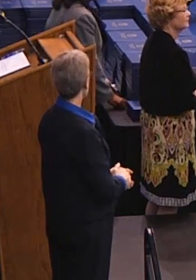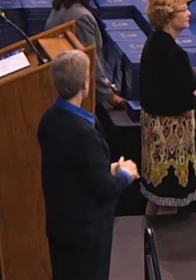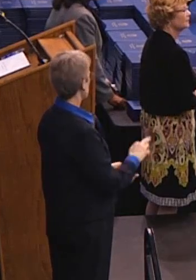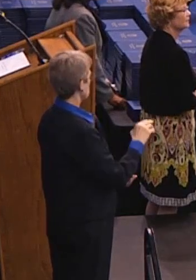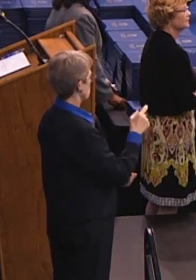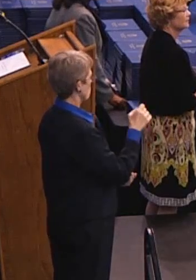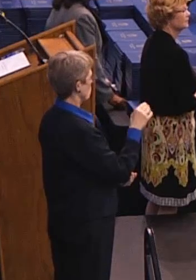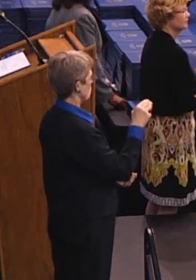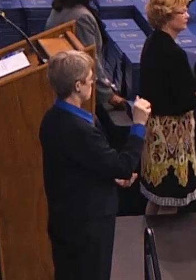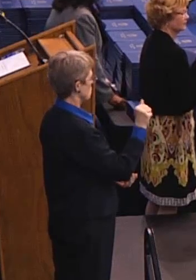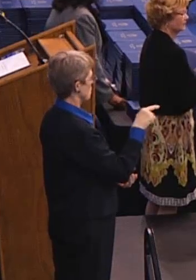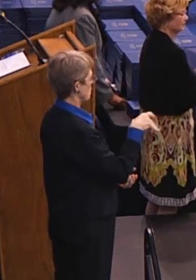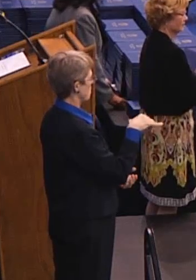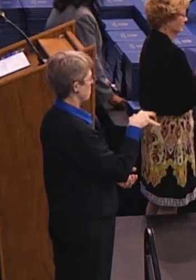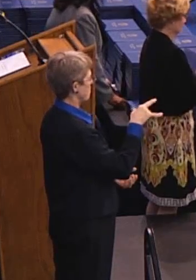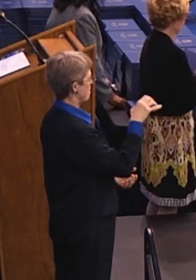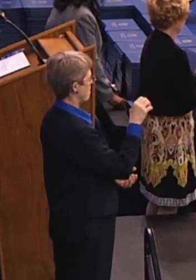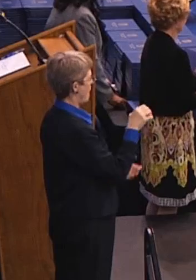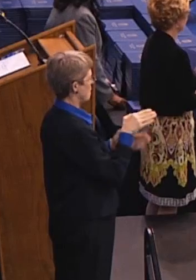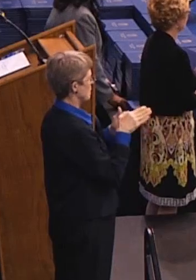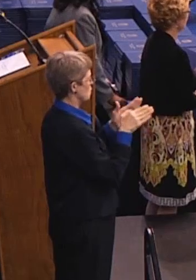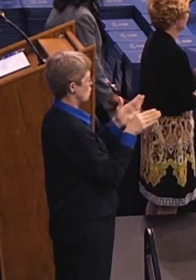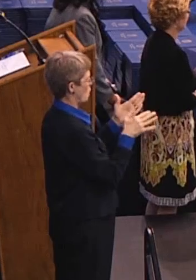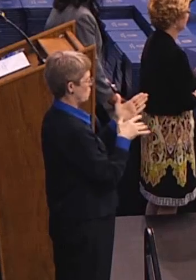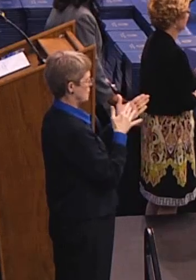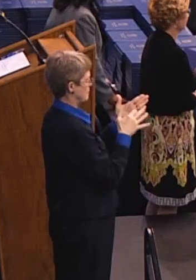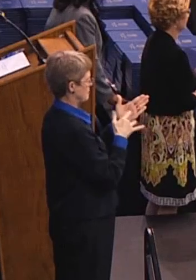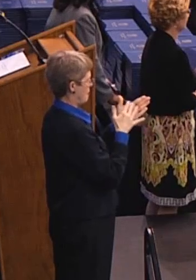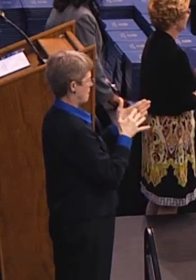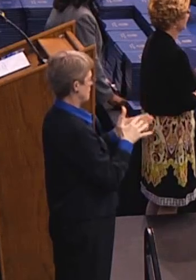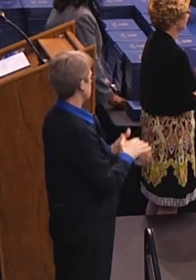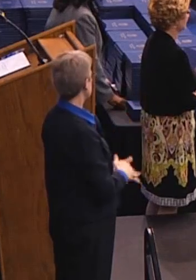Regina Gail Kyle, General Studies.